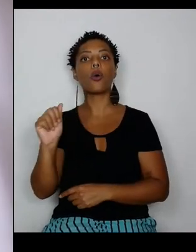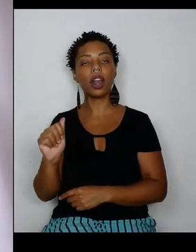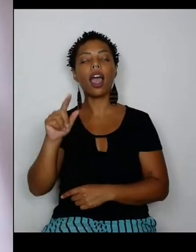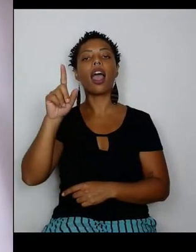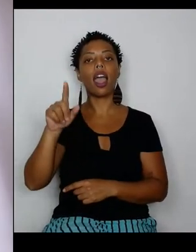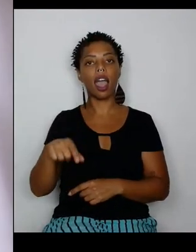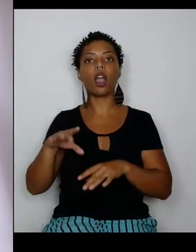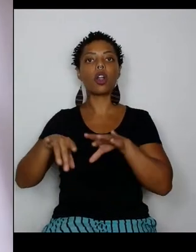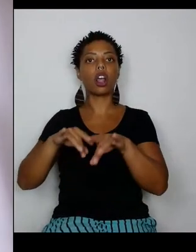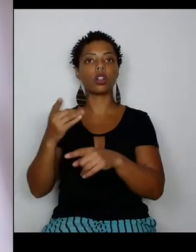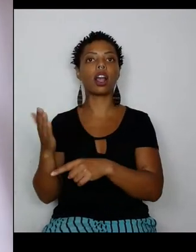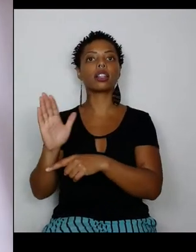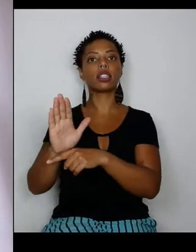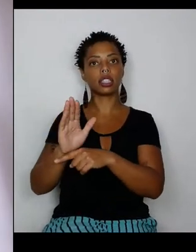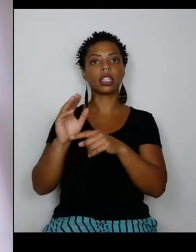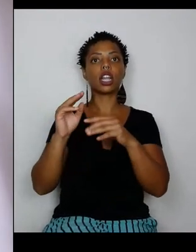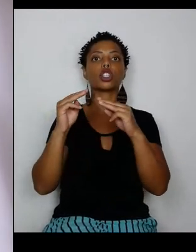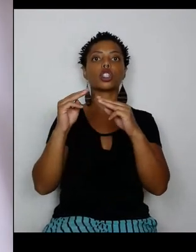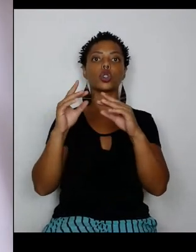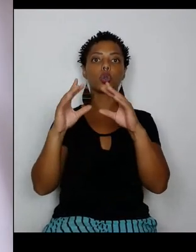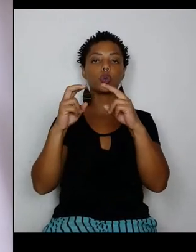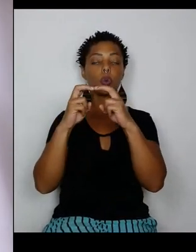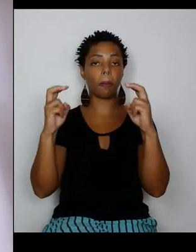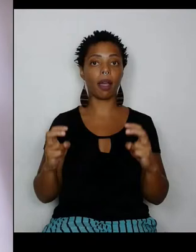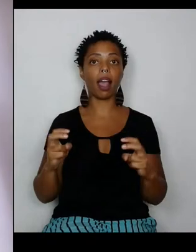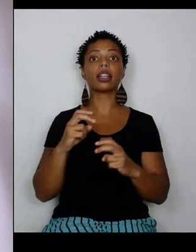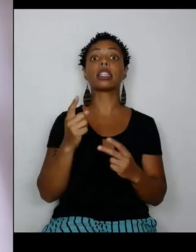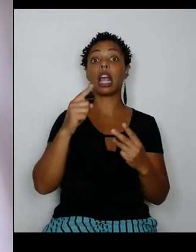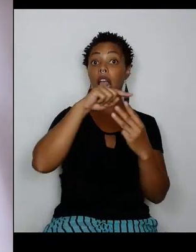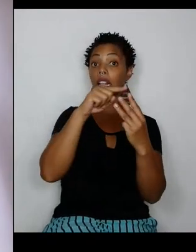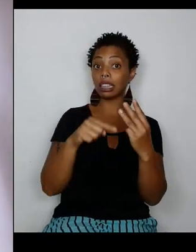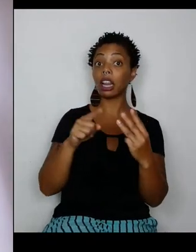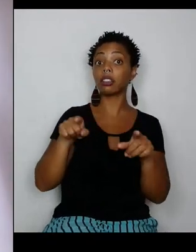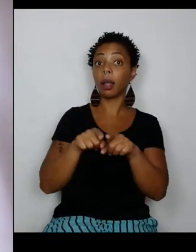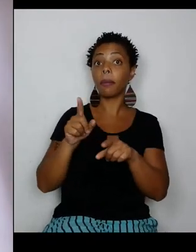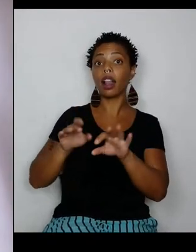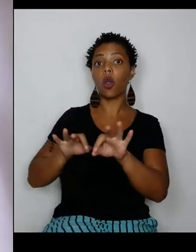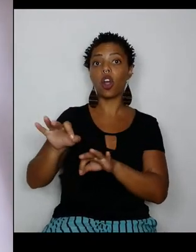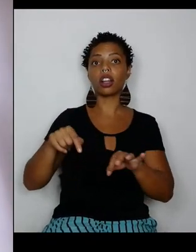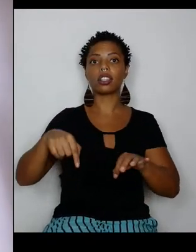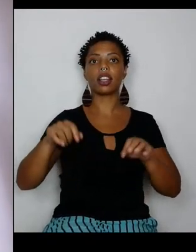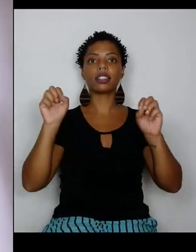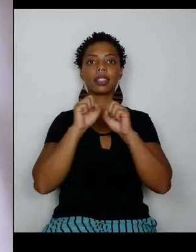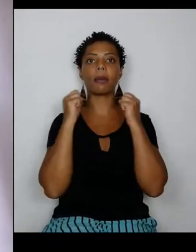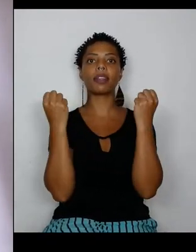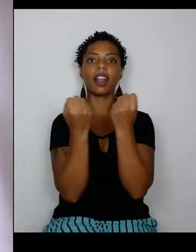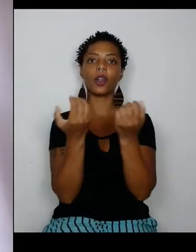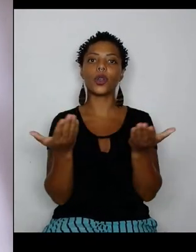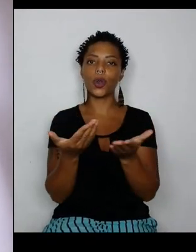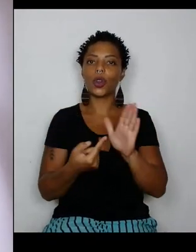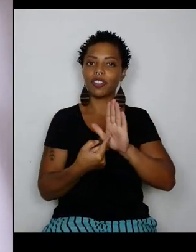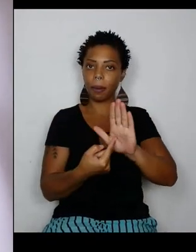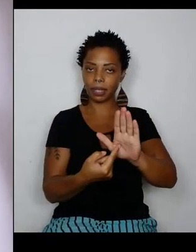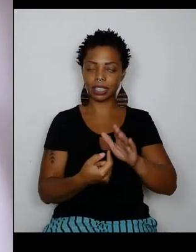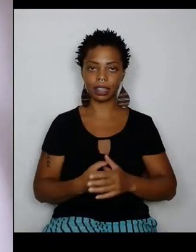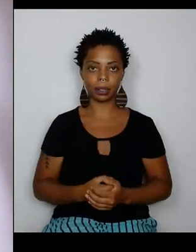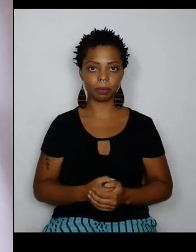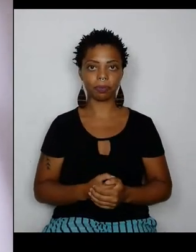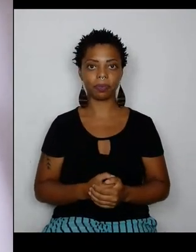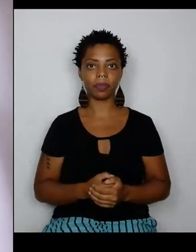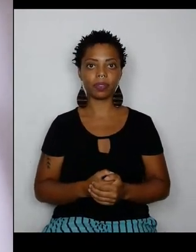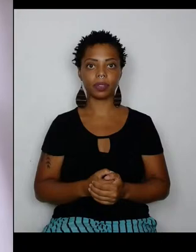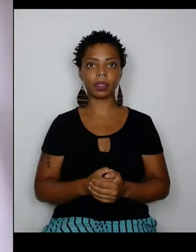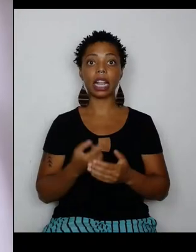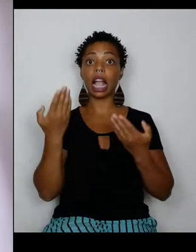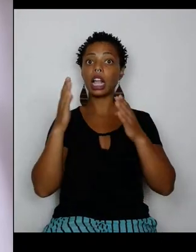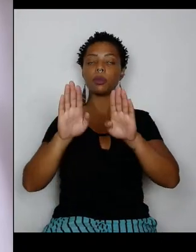assistant curator of the museum adriano fernando and laura are also the co-organizers of the event that